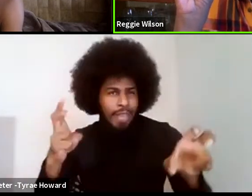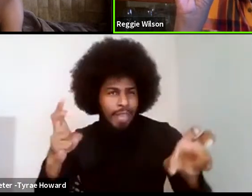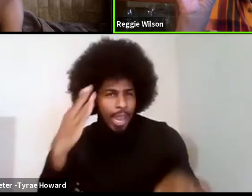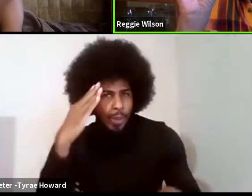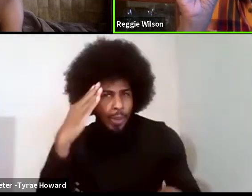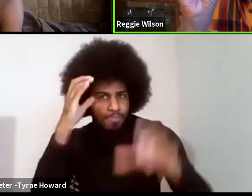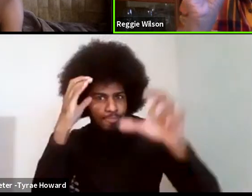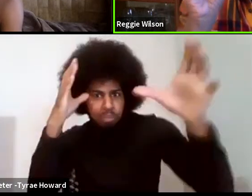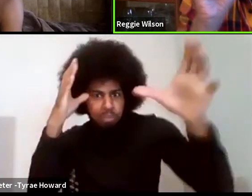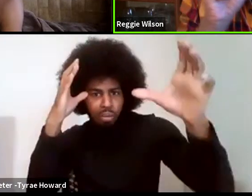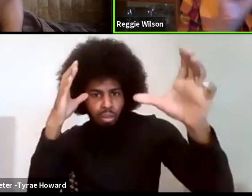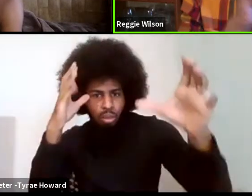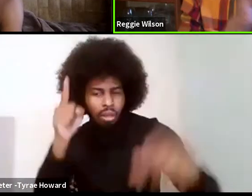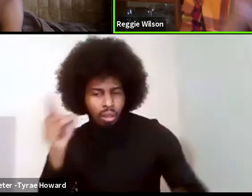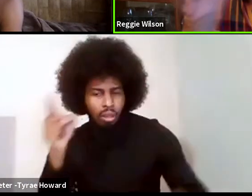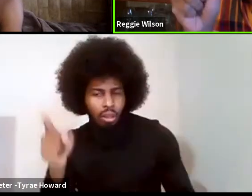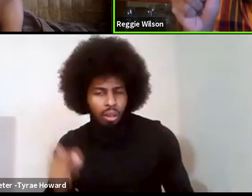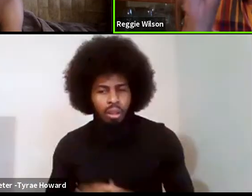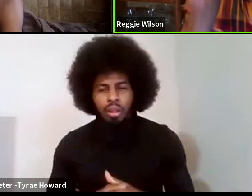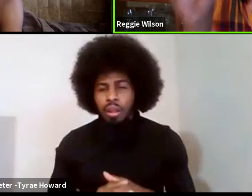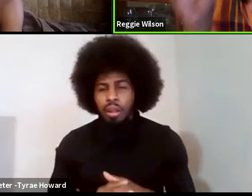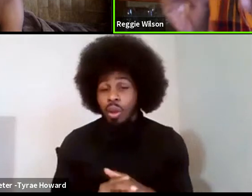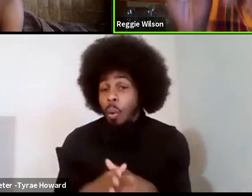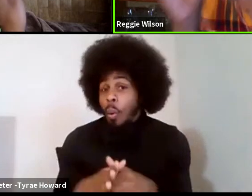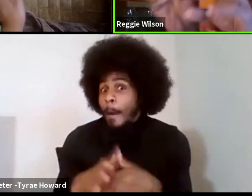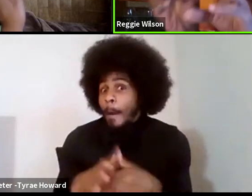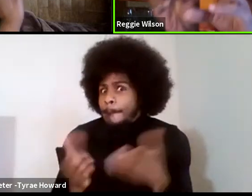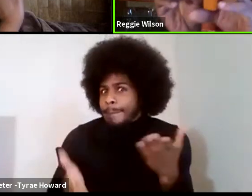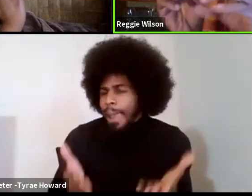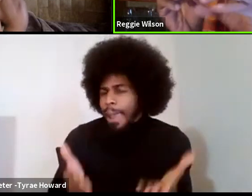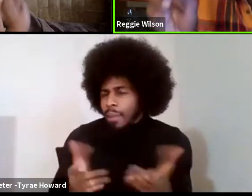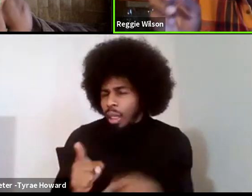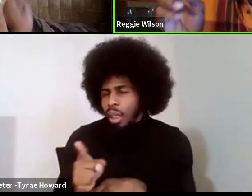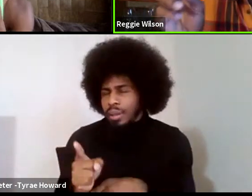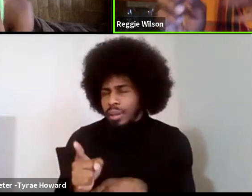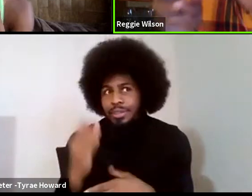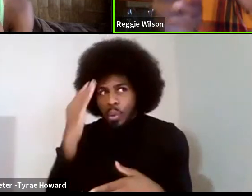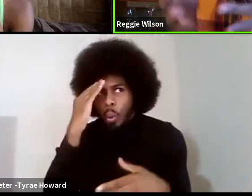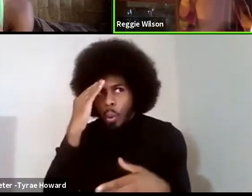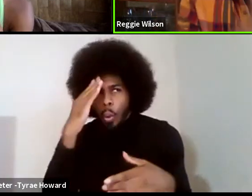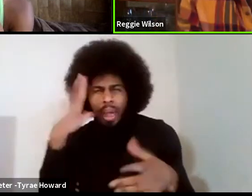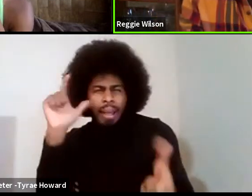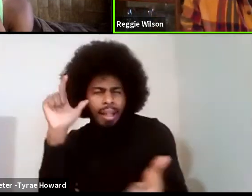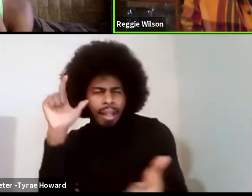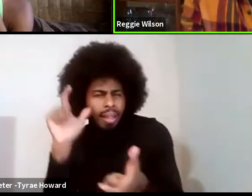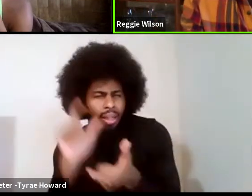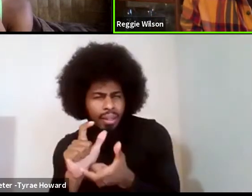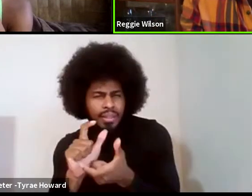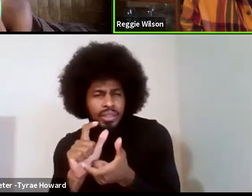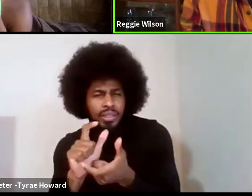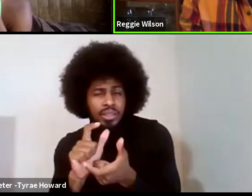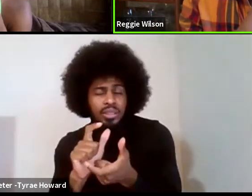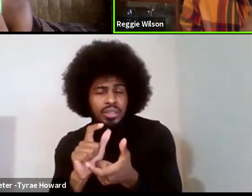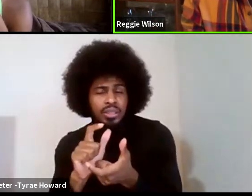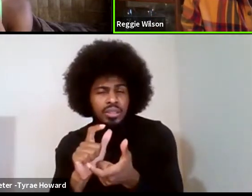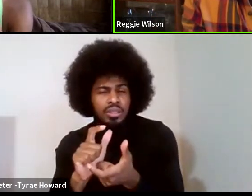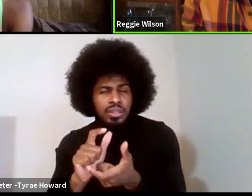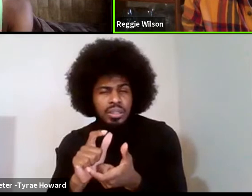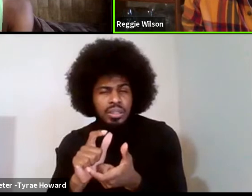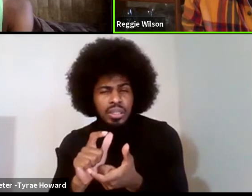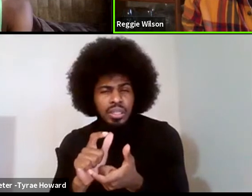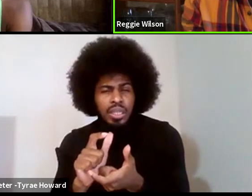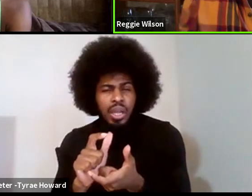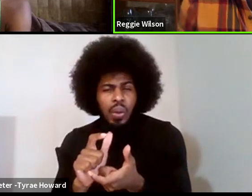Sometimes it's somebody that actually knows less about dance or choreography, or maybe it's somebody from a completely different context or completely